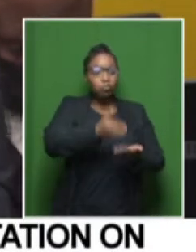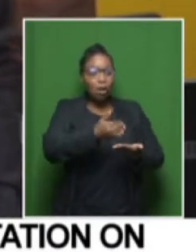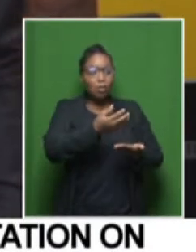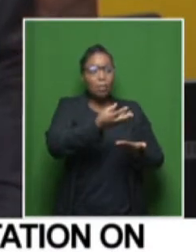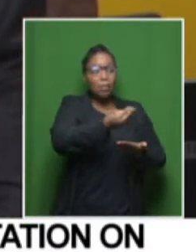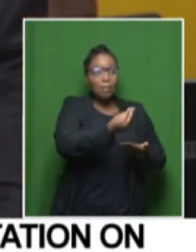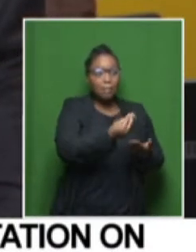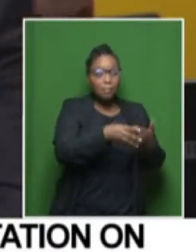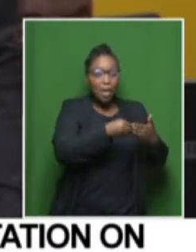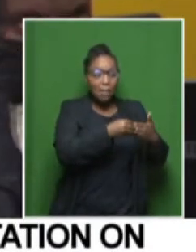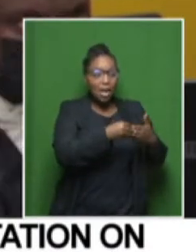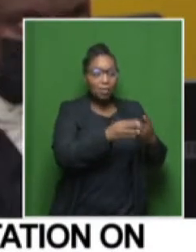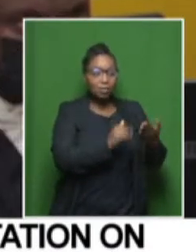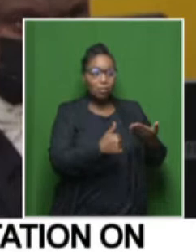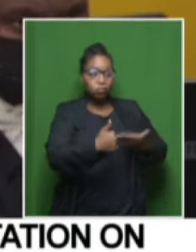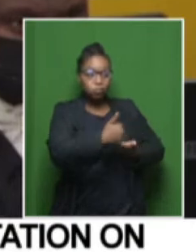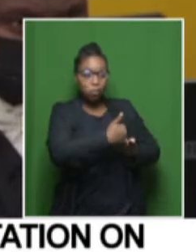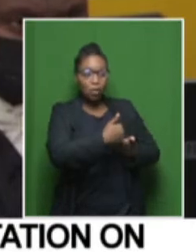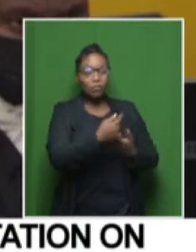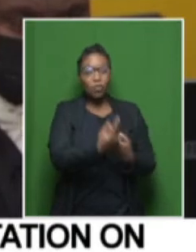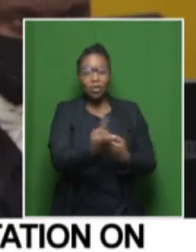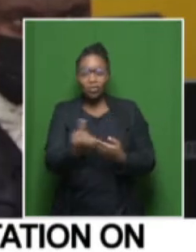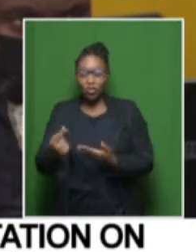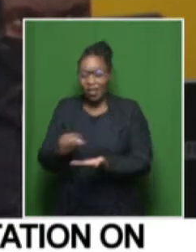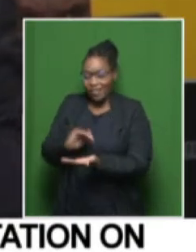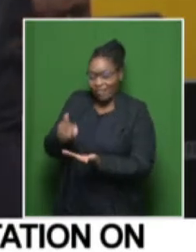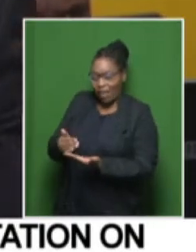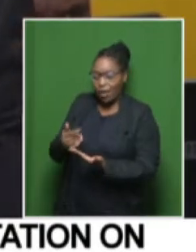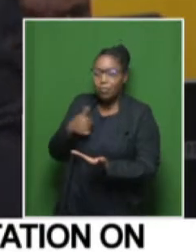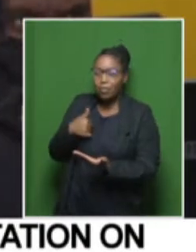me just explain this thing.